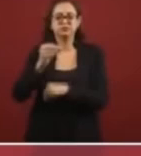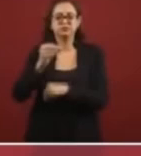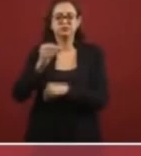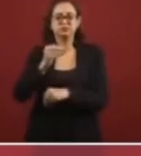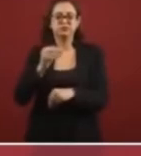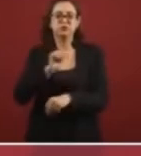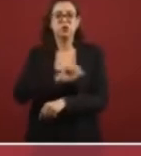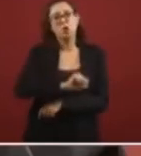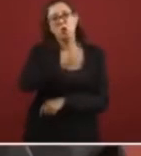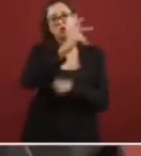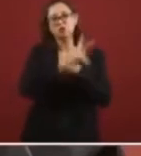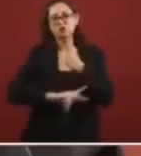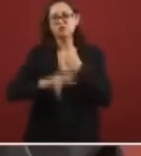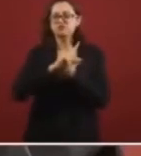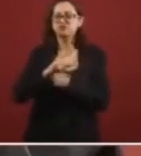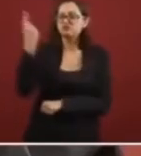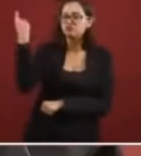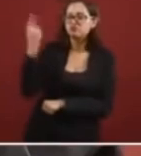governments.